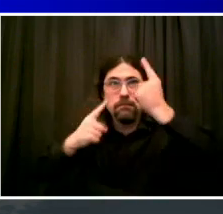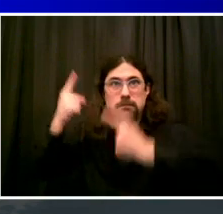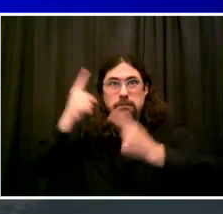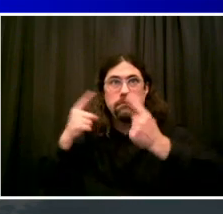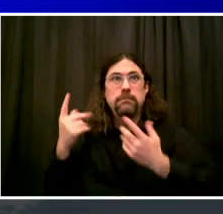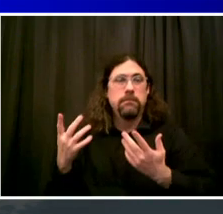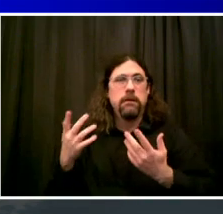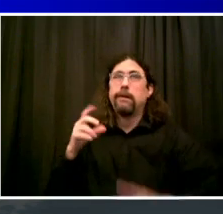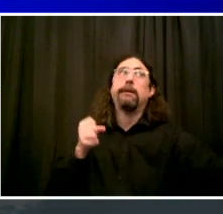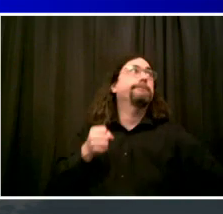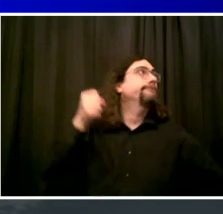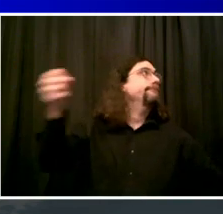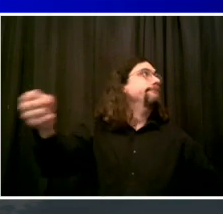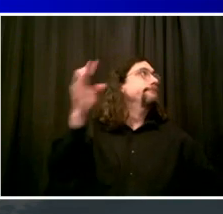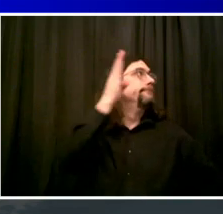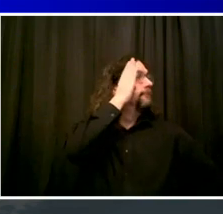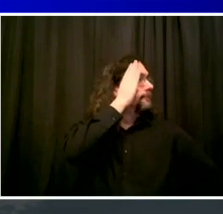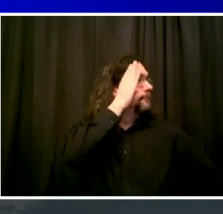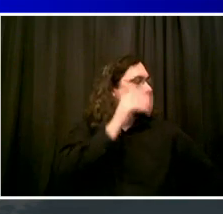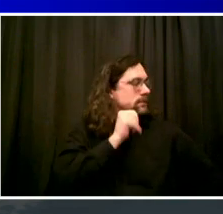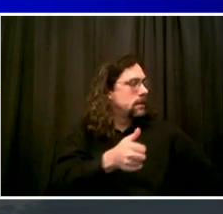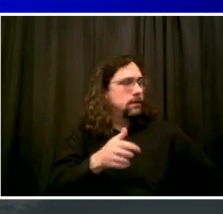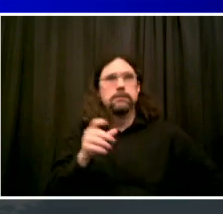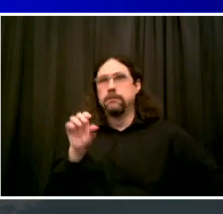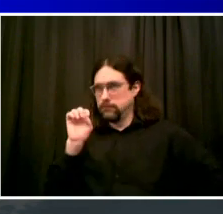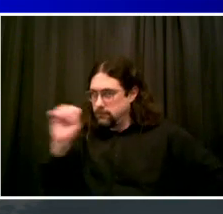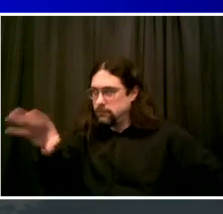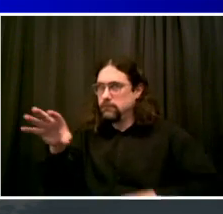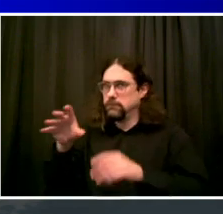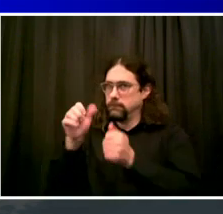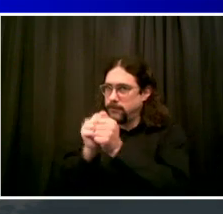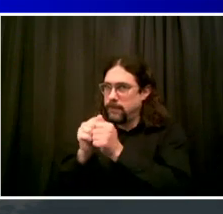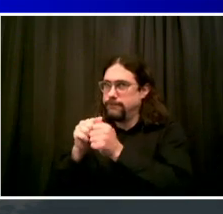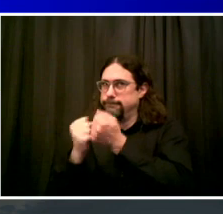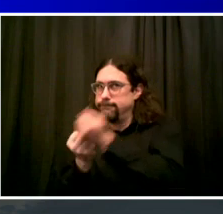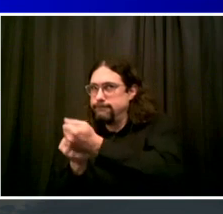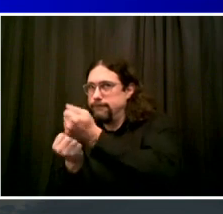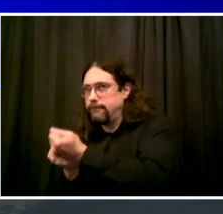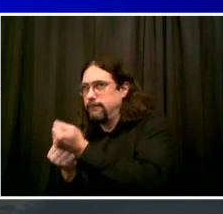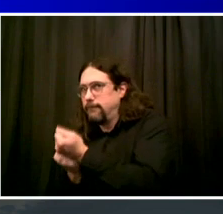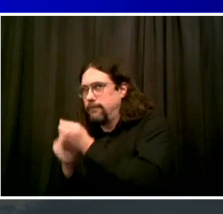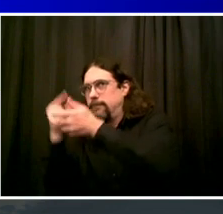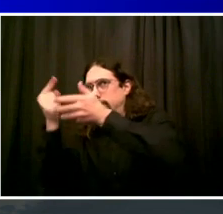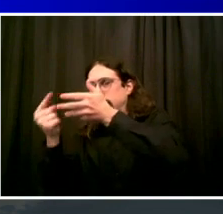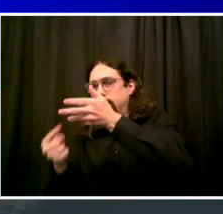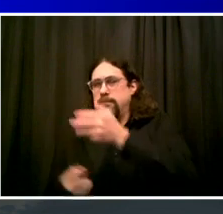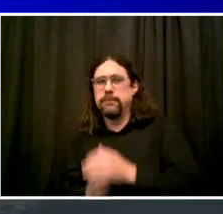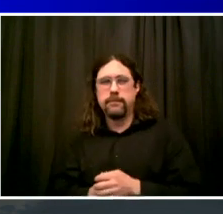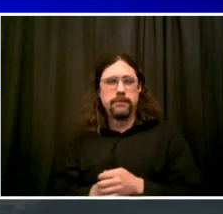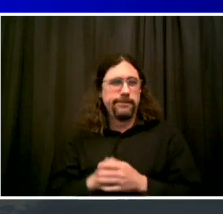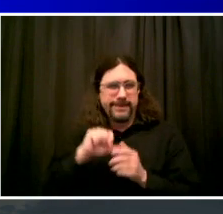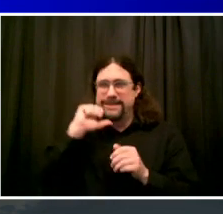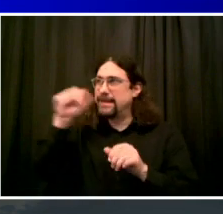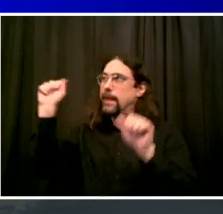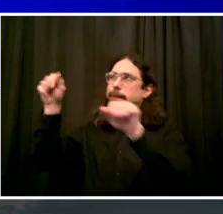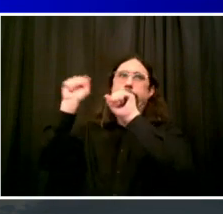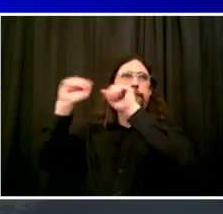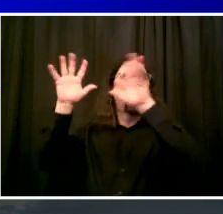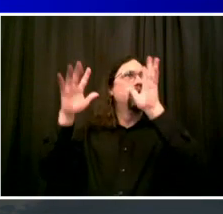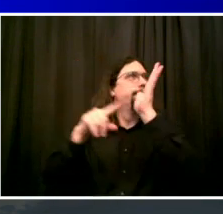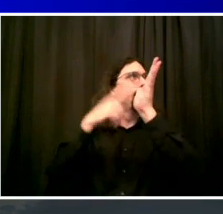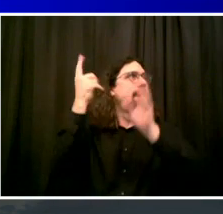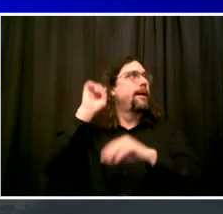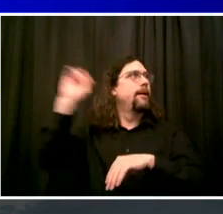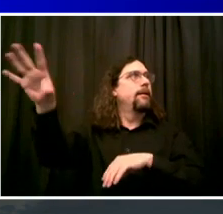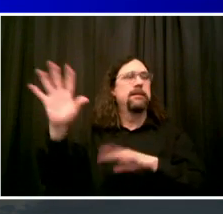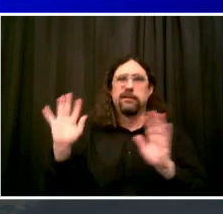quickly. And when they're done and they're safe, they go back home. And then, of course, there's more people who will need to take